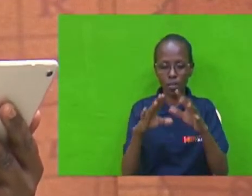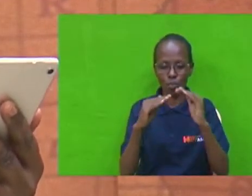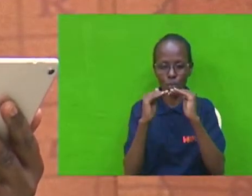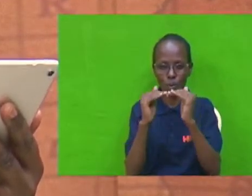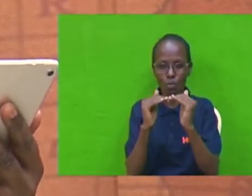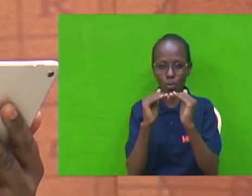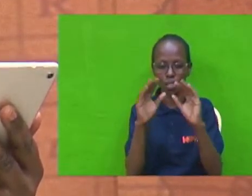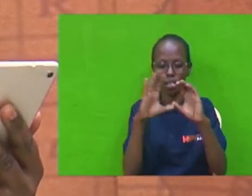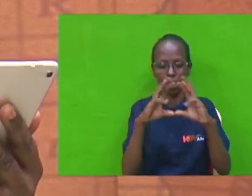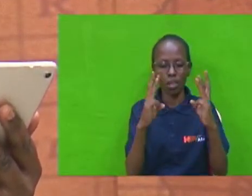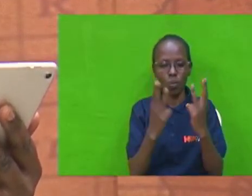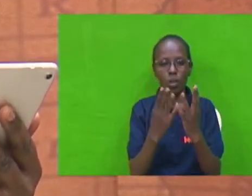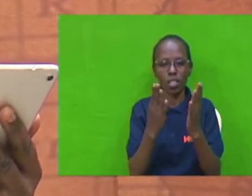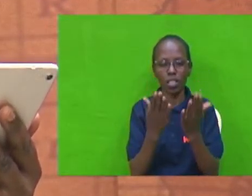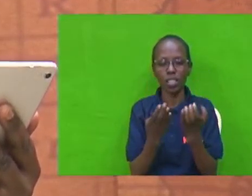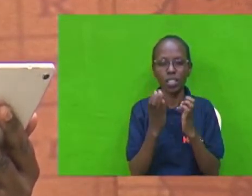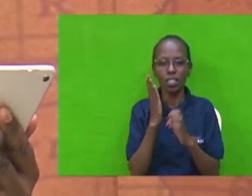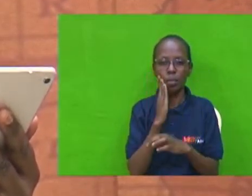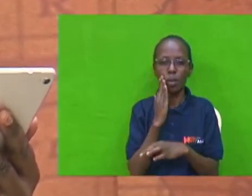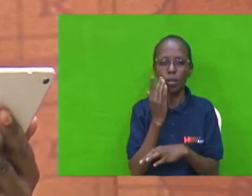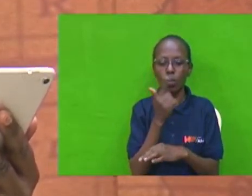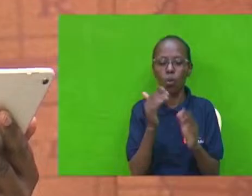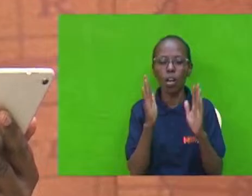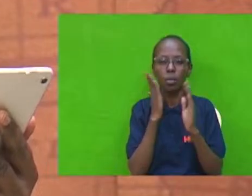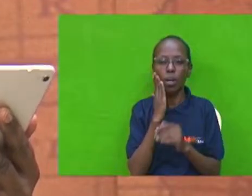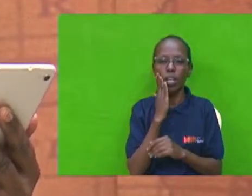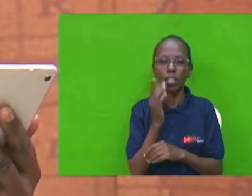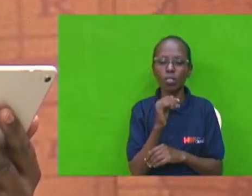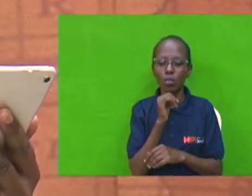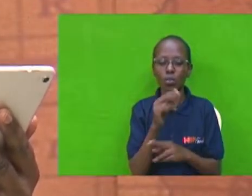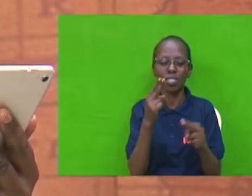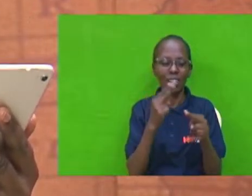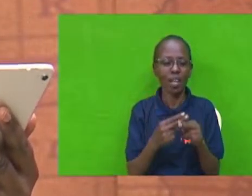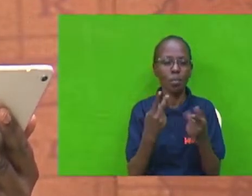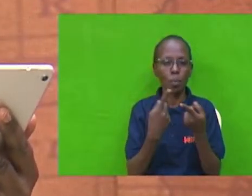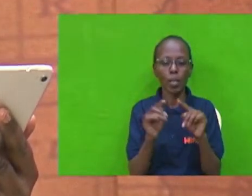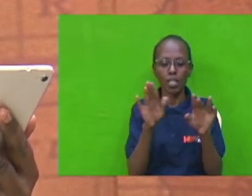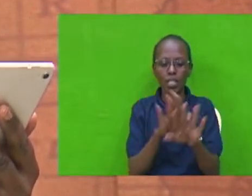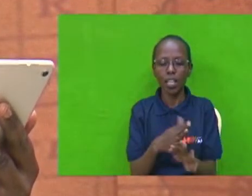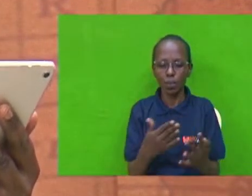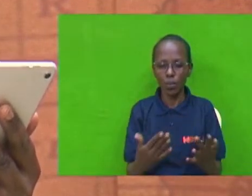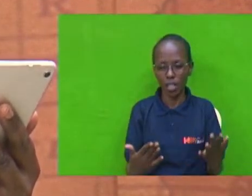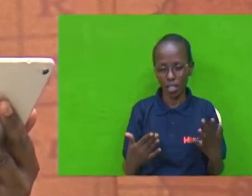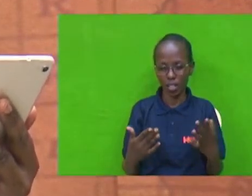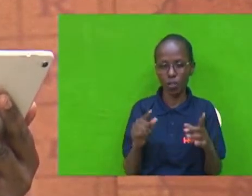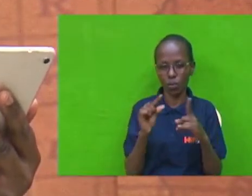The world needs mothers who are mothers not merely in name but in every sense